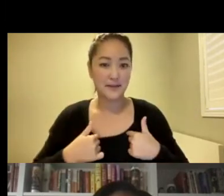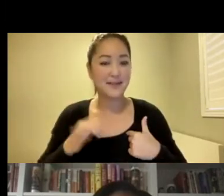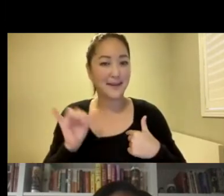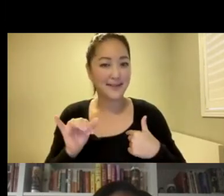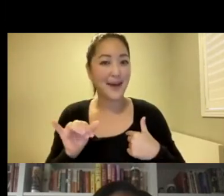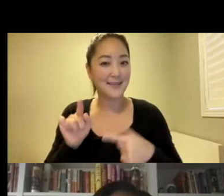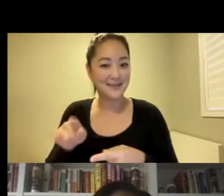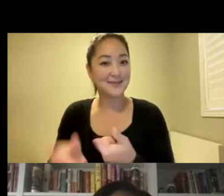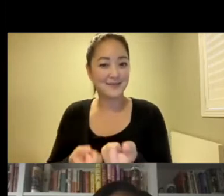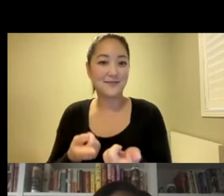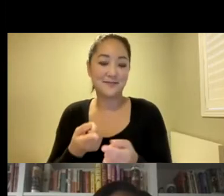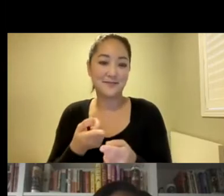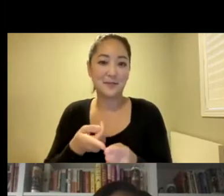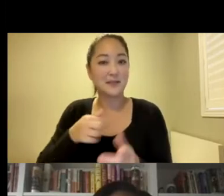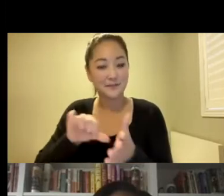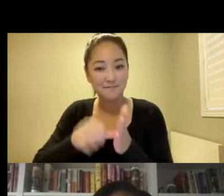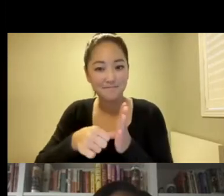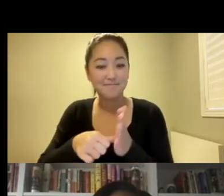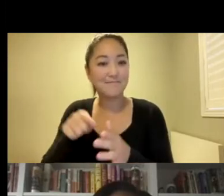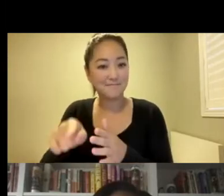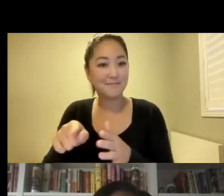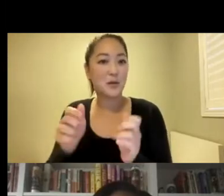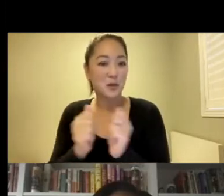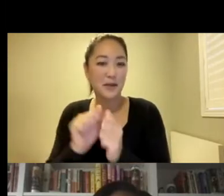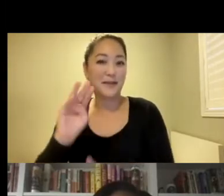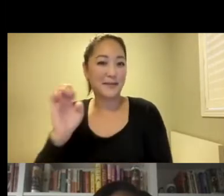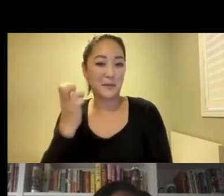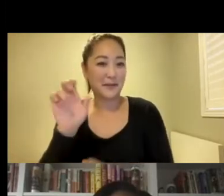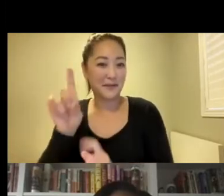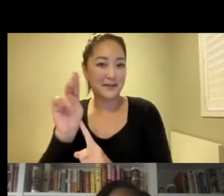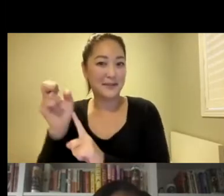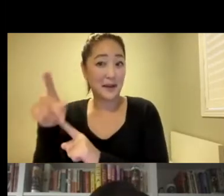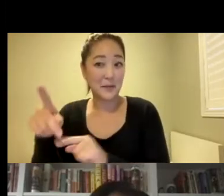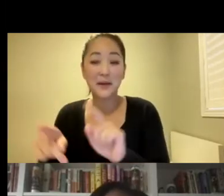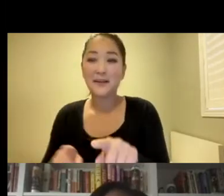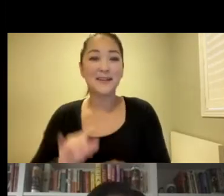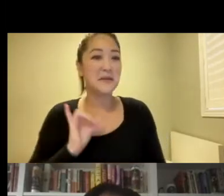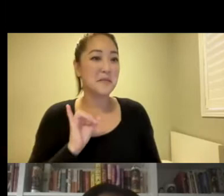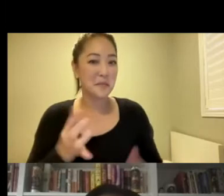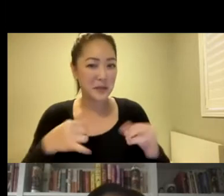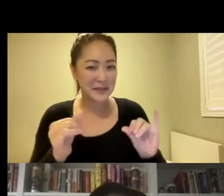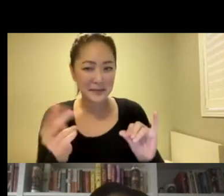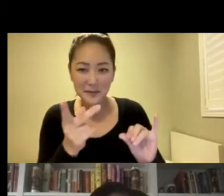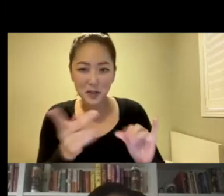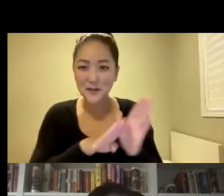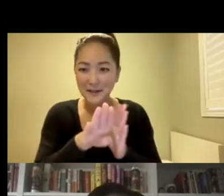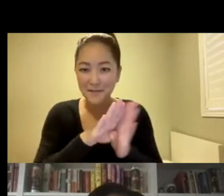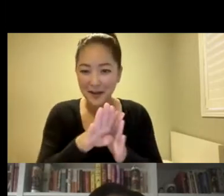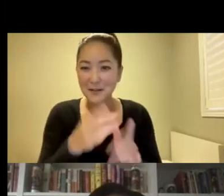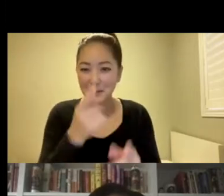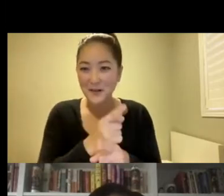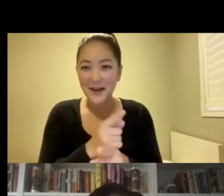Thank you. I look forward to diving into that project with you, because you're still in the making of it and development. So it's even kind of more interesting